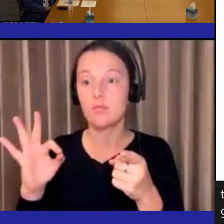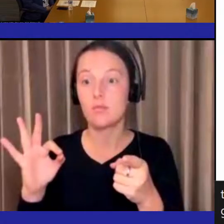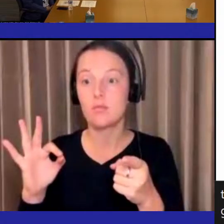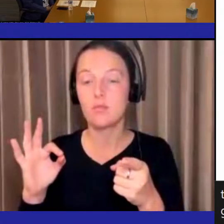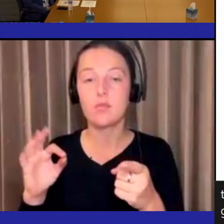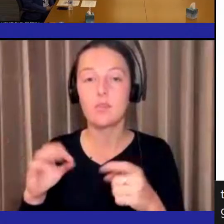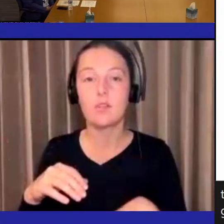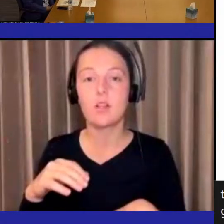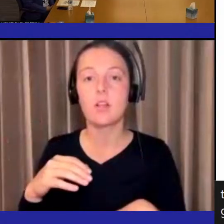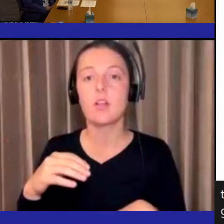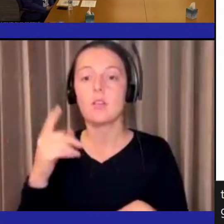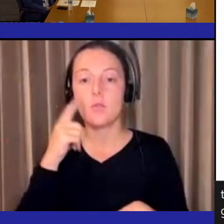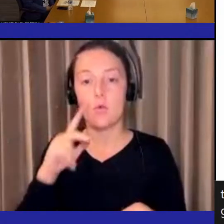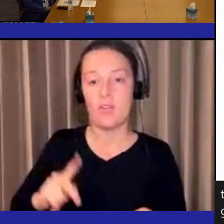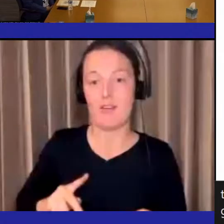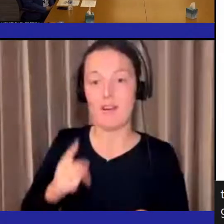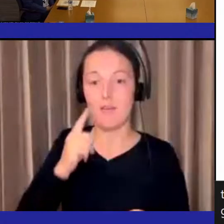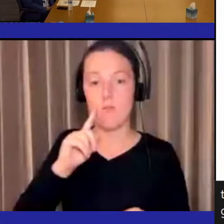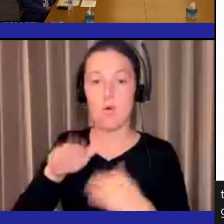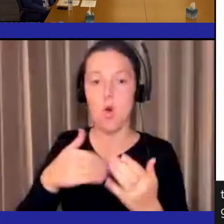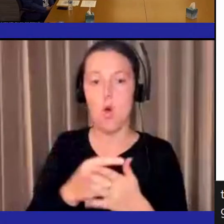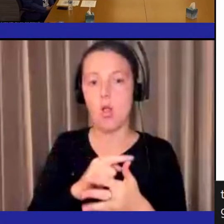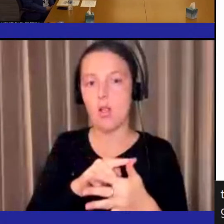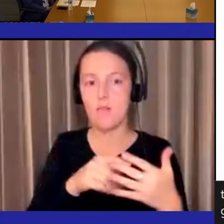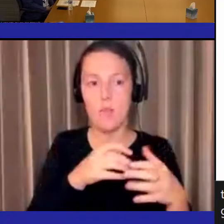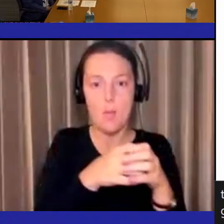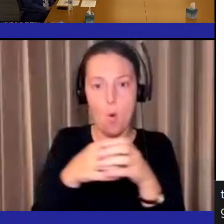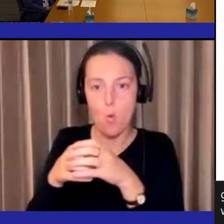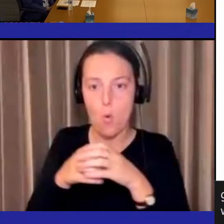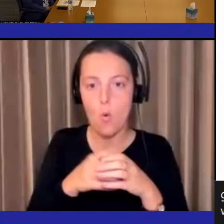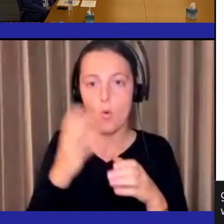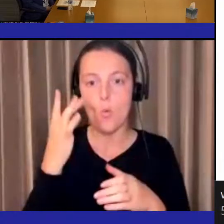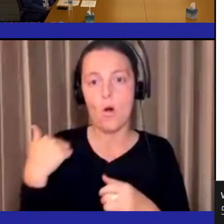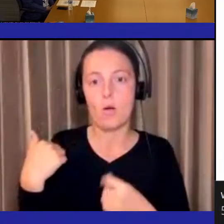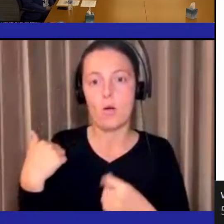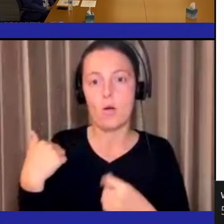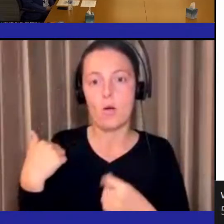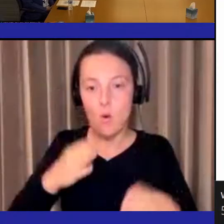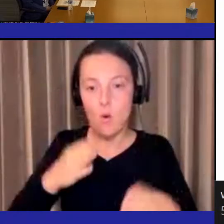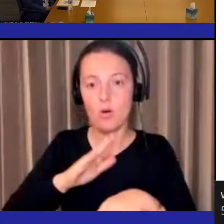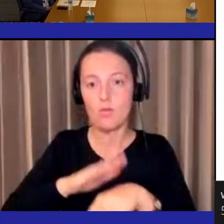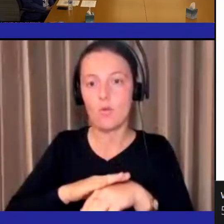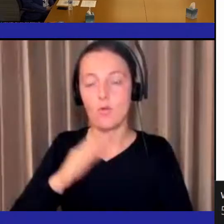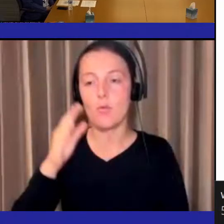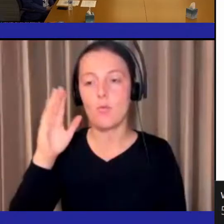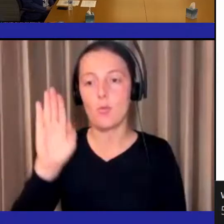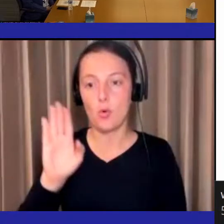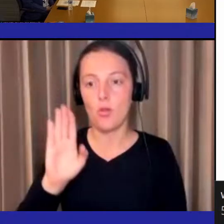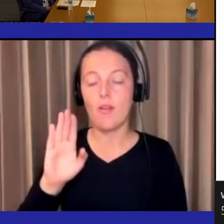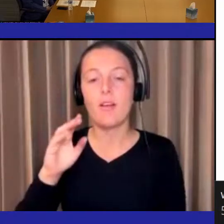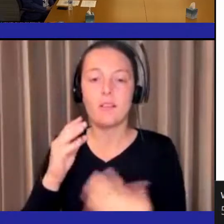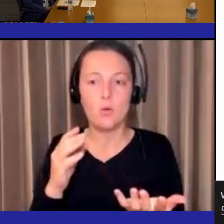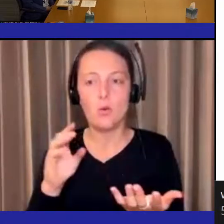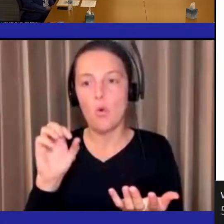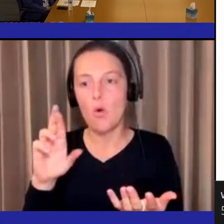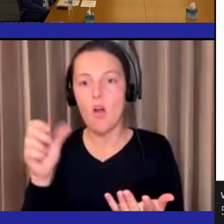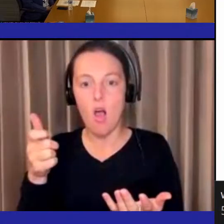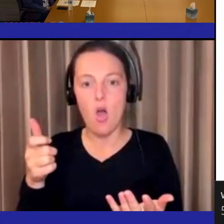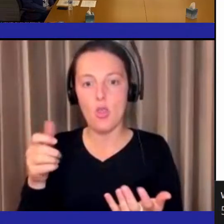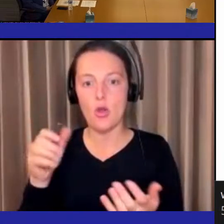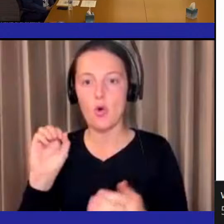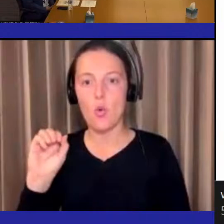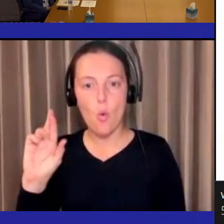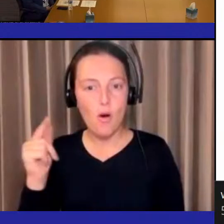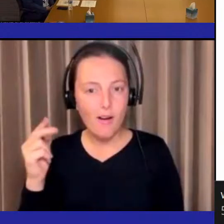focused this in Brooklyn? Or do we think about now other organs? So there's a plethora of work to be done in the